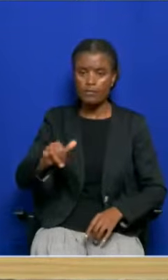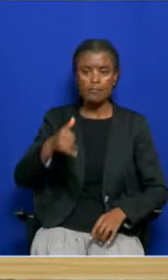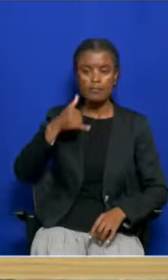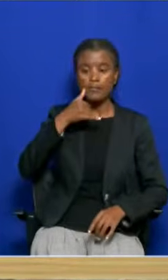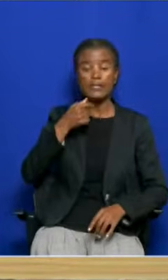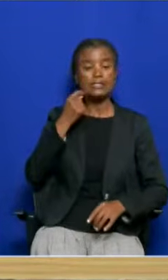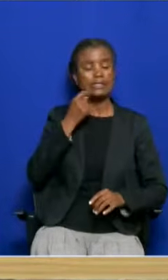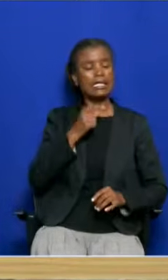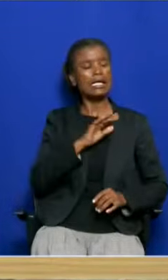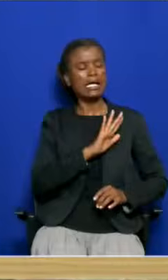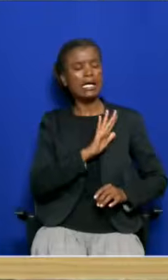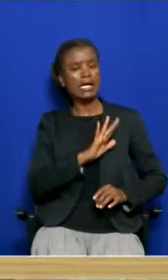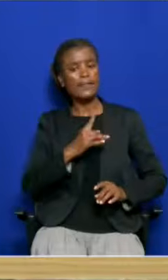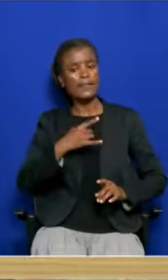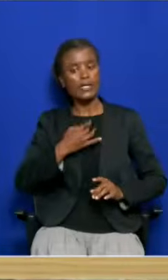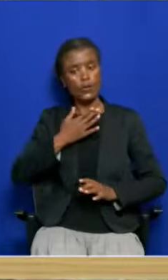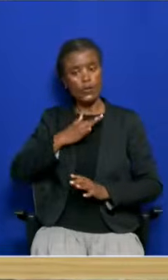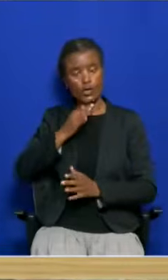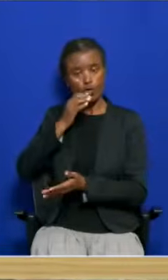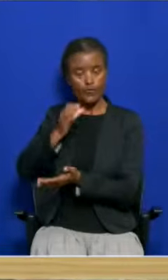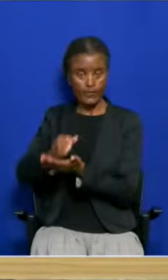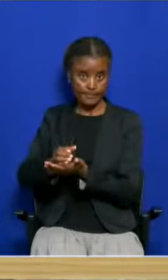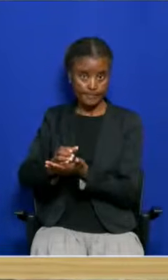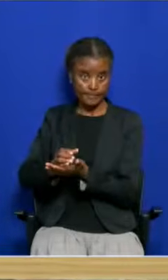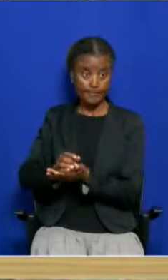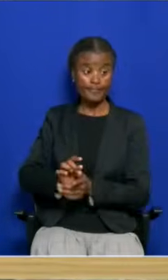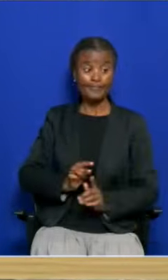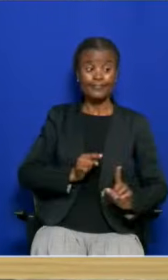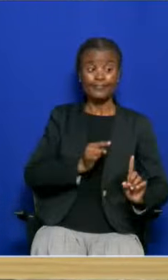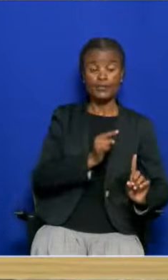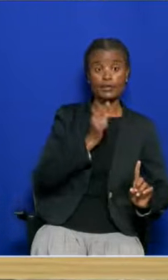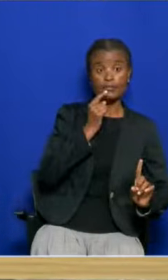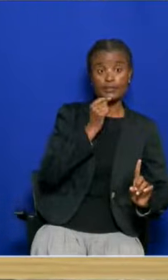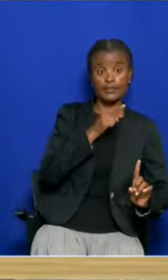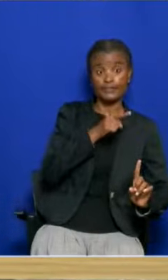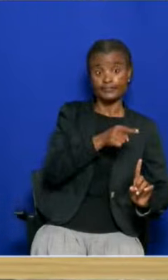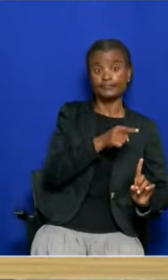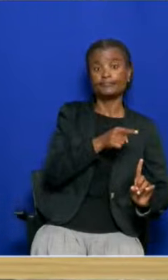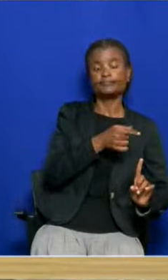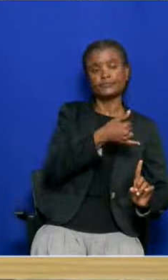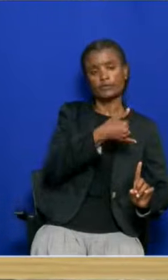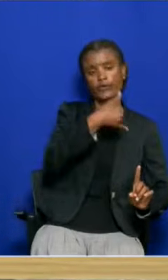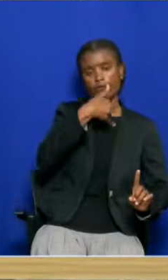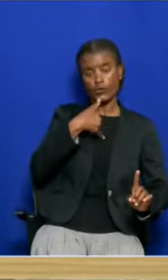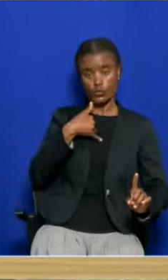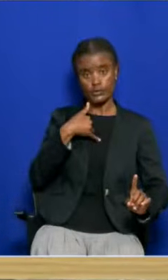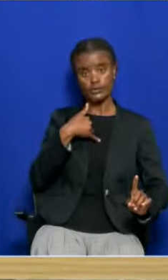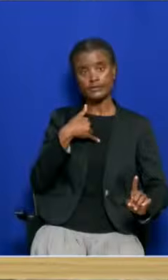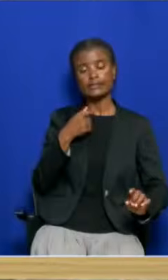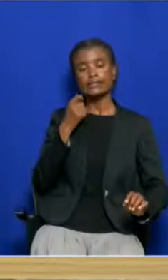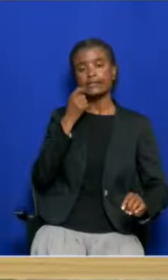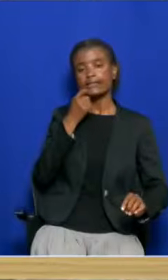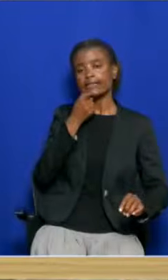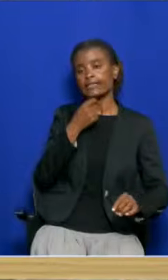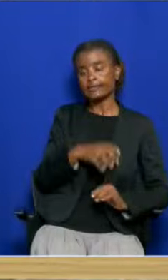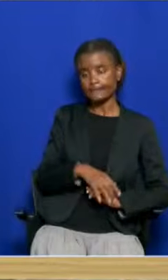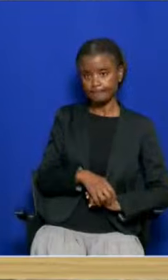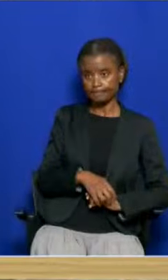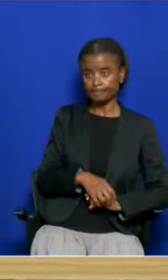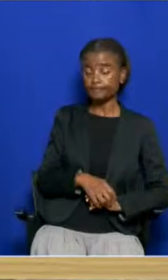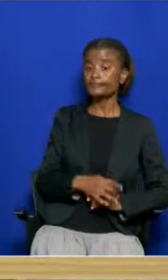Mr. Mkhwanazi came back to me and said to me, I heard